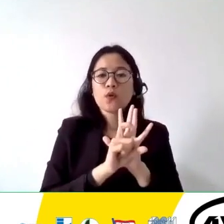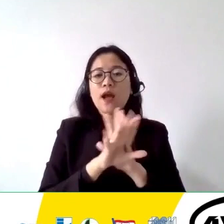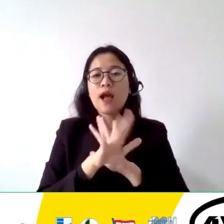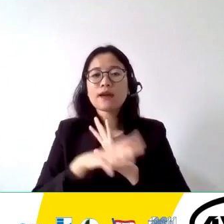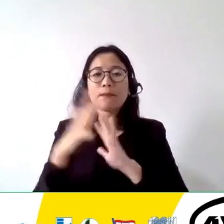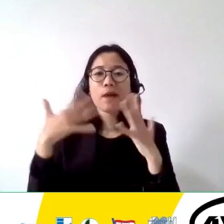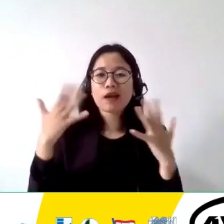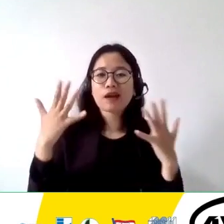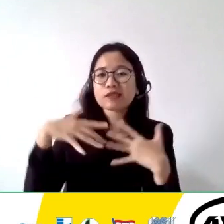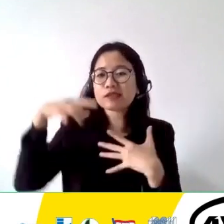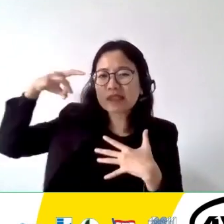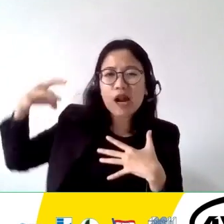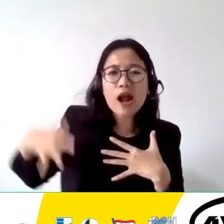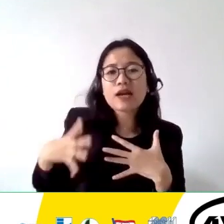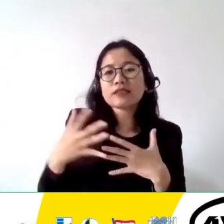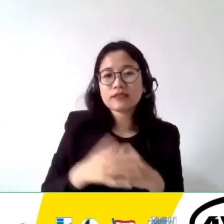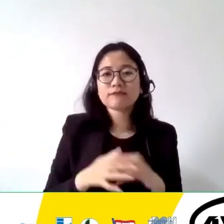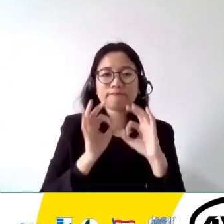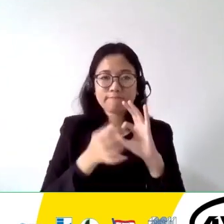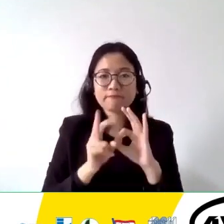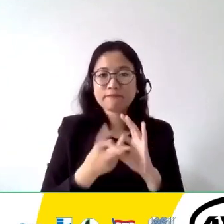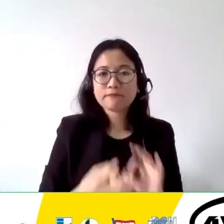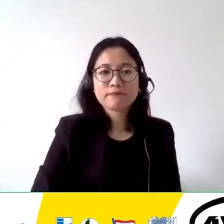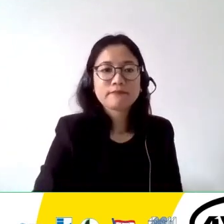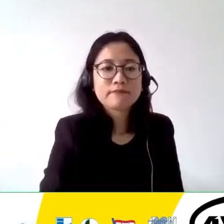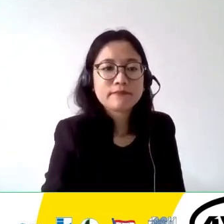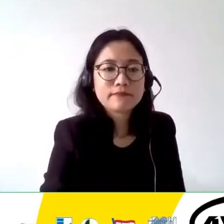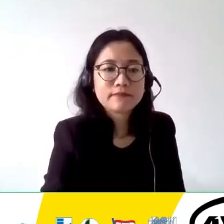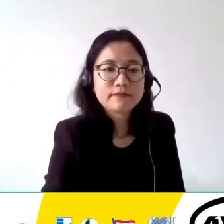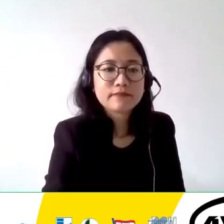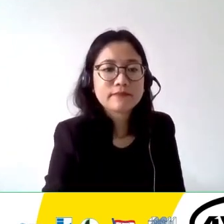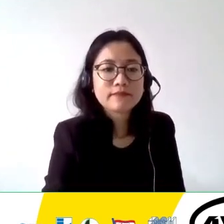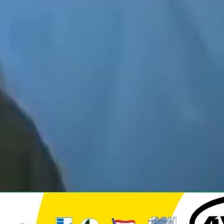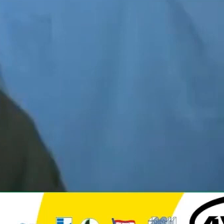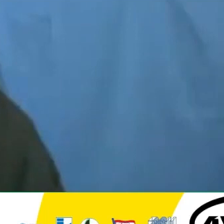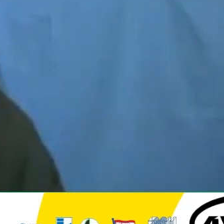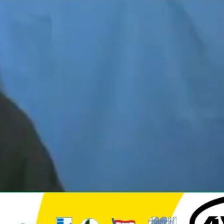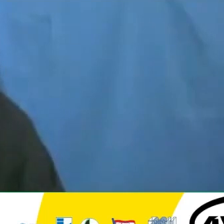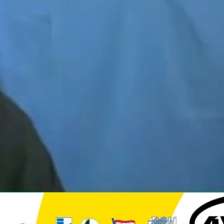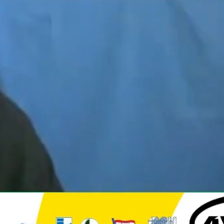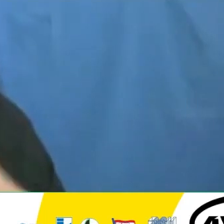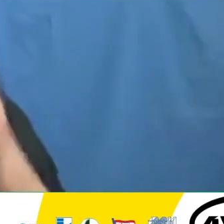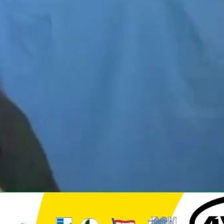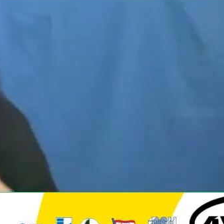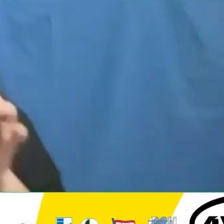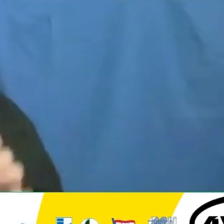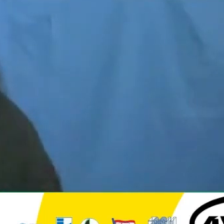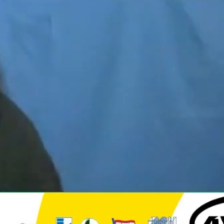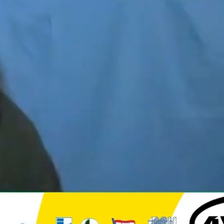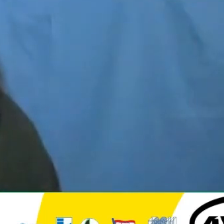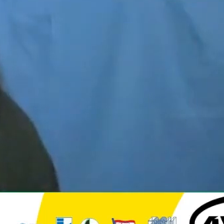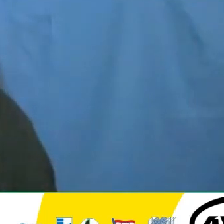affect it to our health, the population health, yeah, like in the direct impact it to